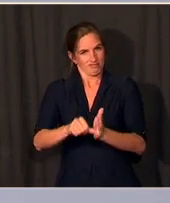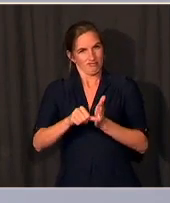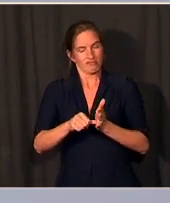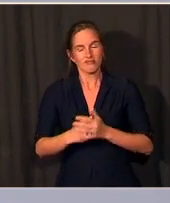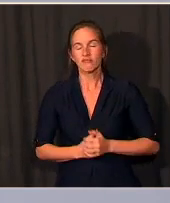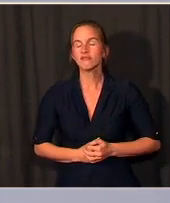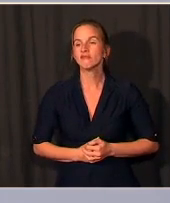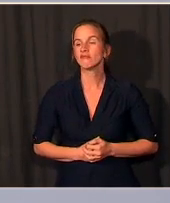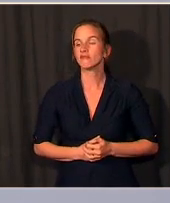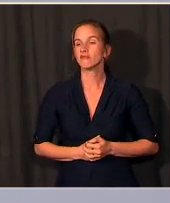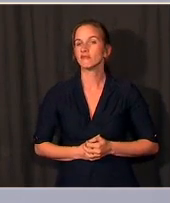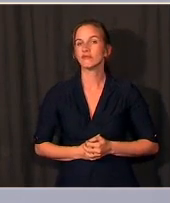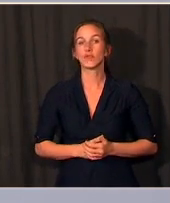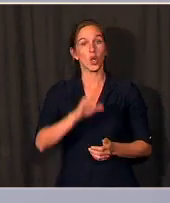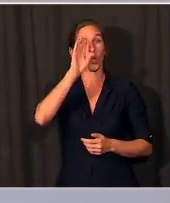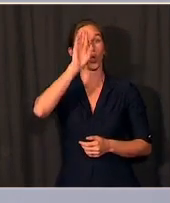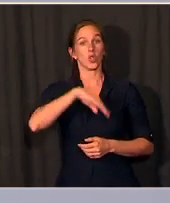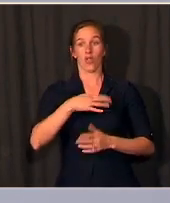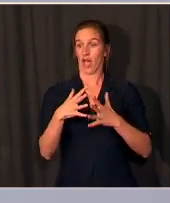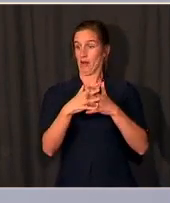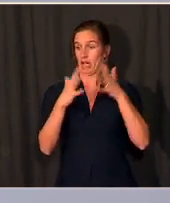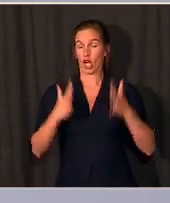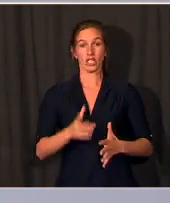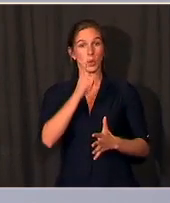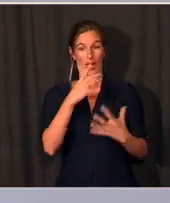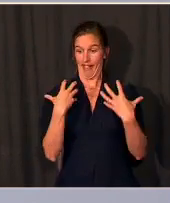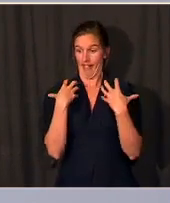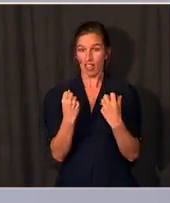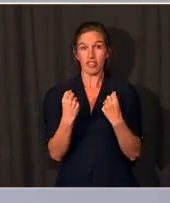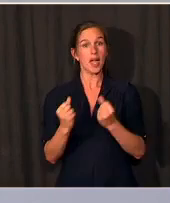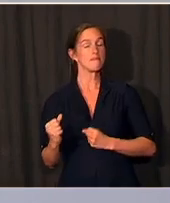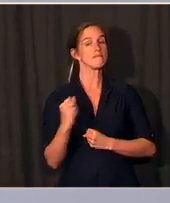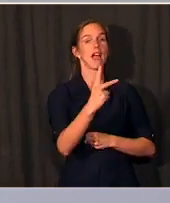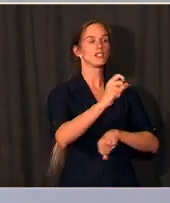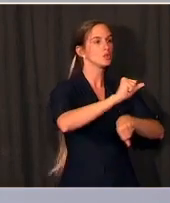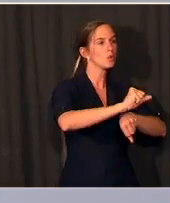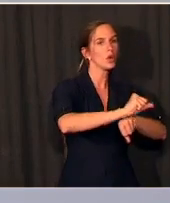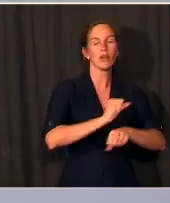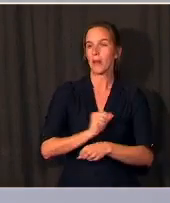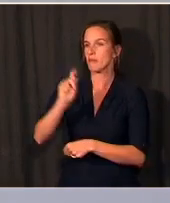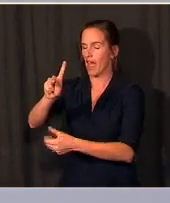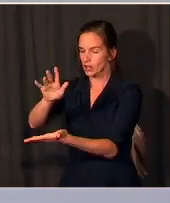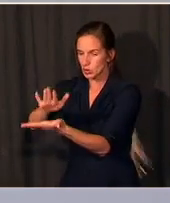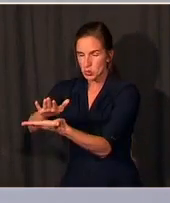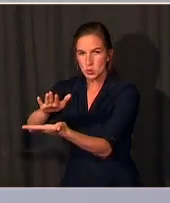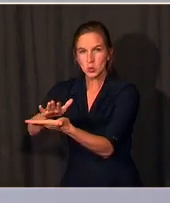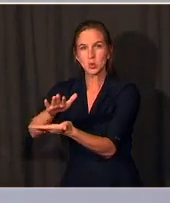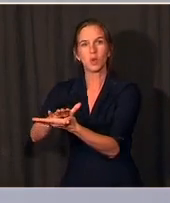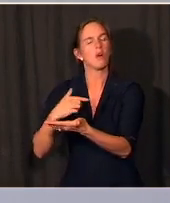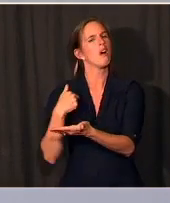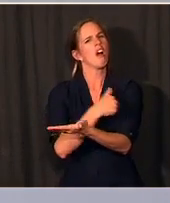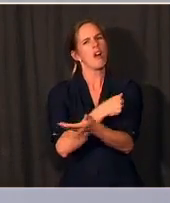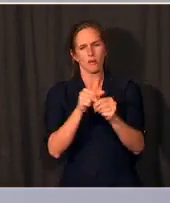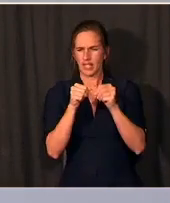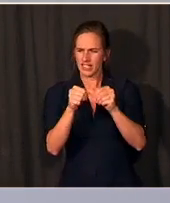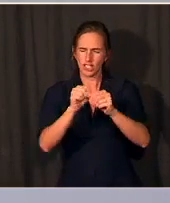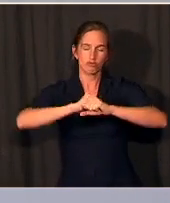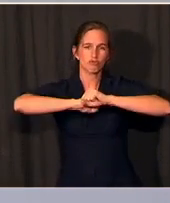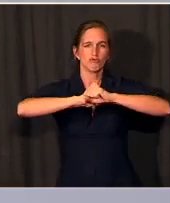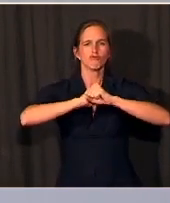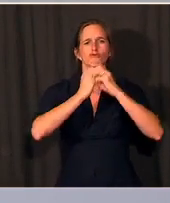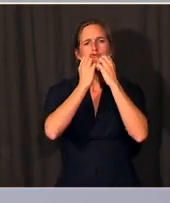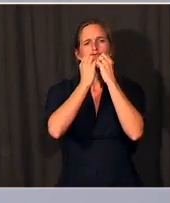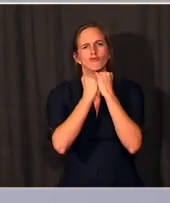healthy Americans have gone back to work and to school, we continue to spare no expense to protect the elderly and